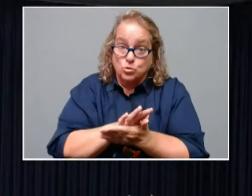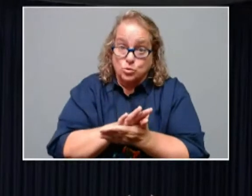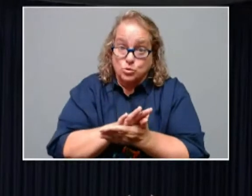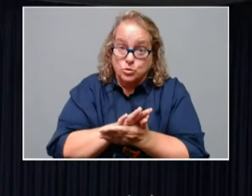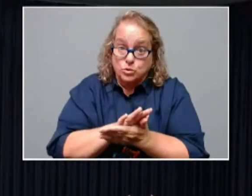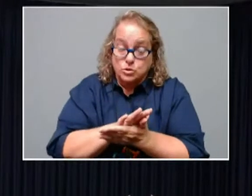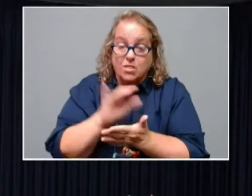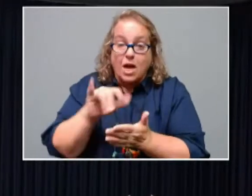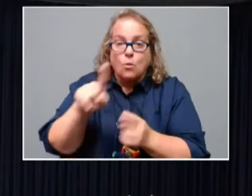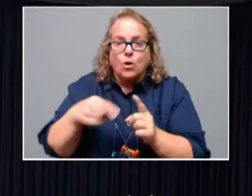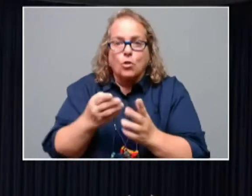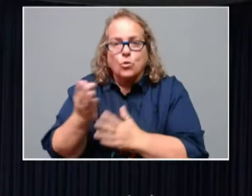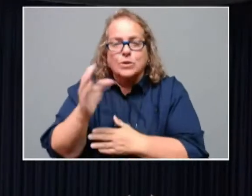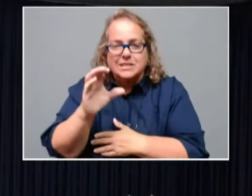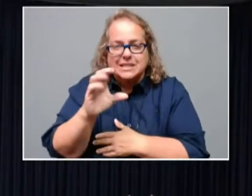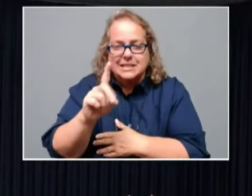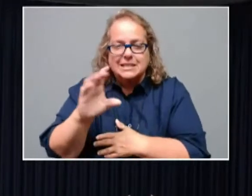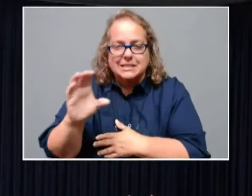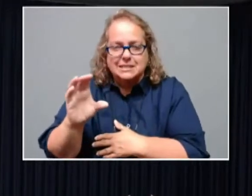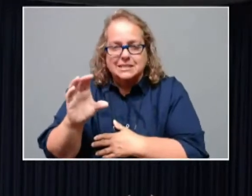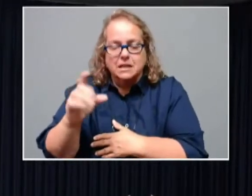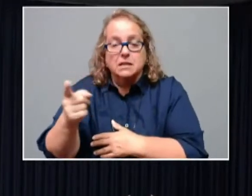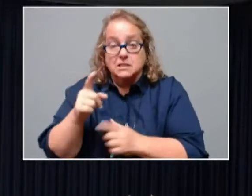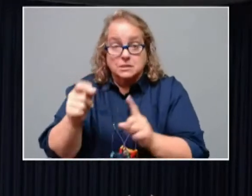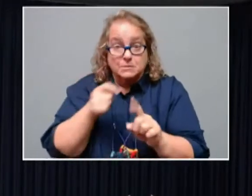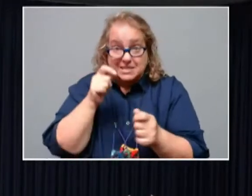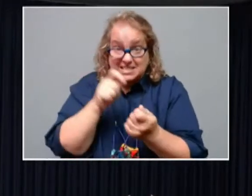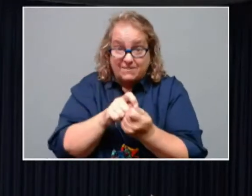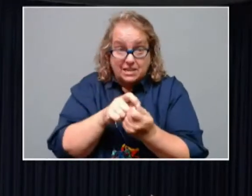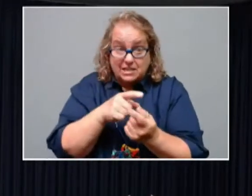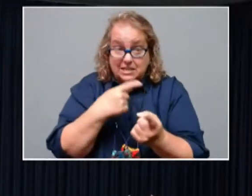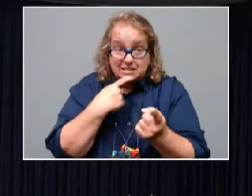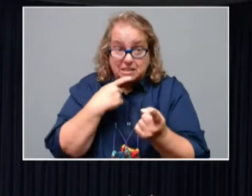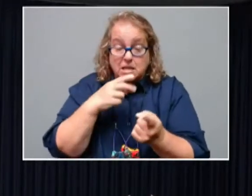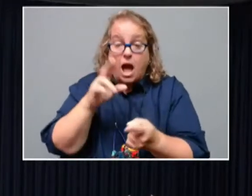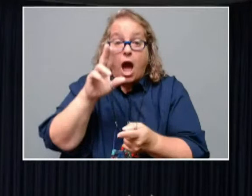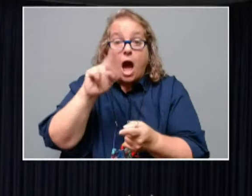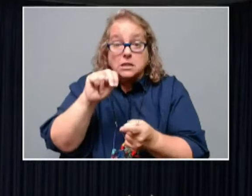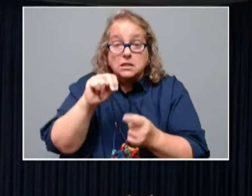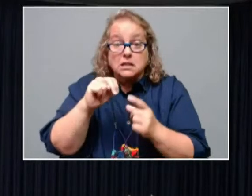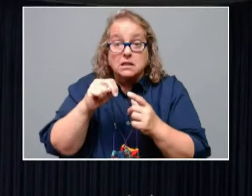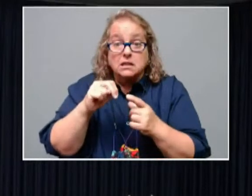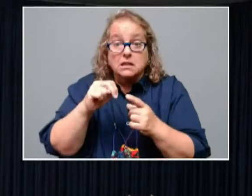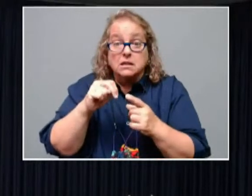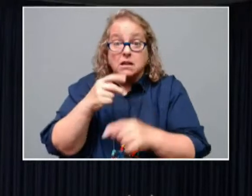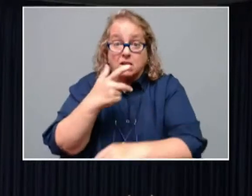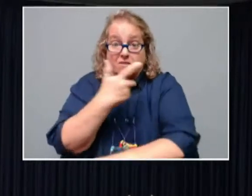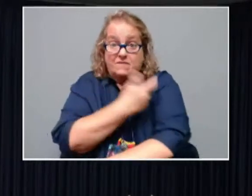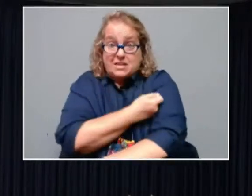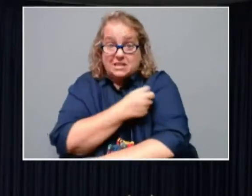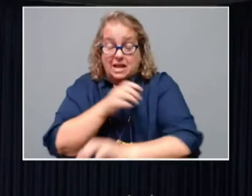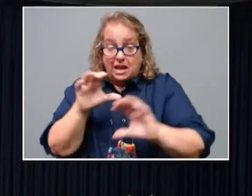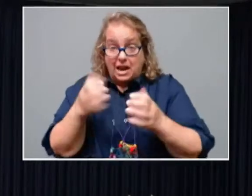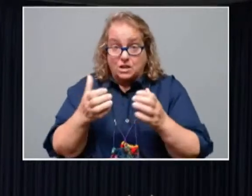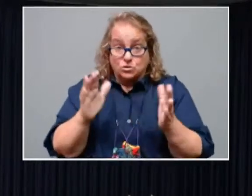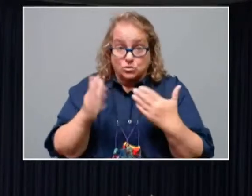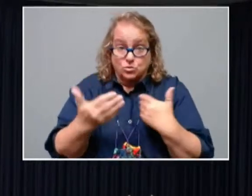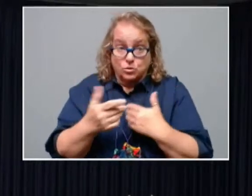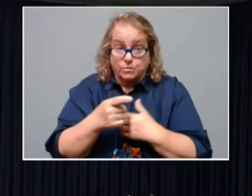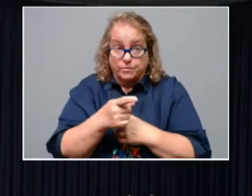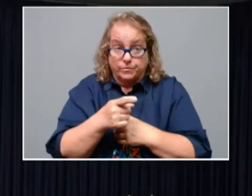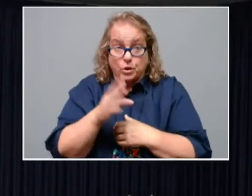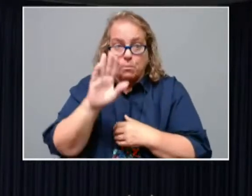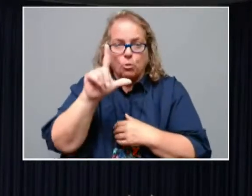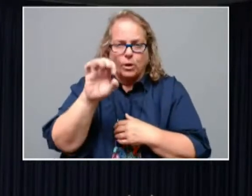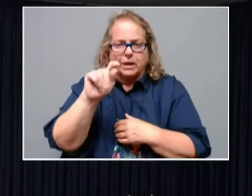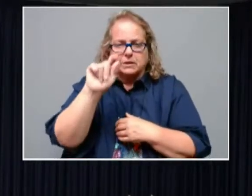the CDC. Specifically, it said that an unvaccinated classroom, can you go to the bullet point piece? And I